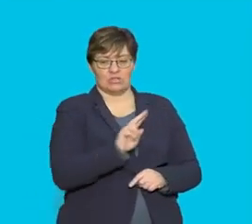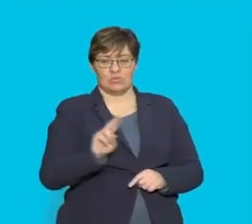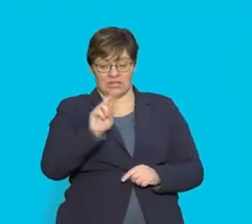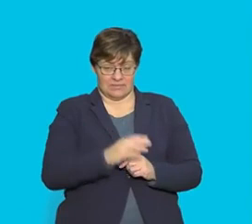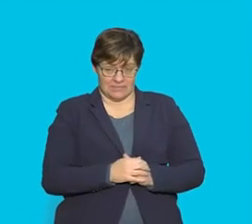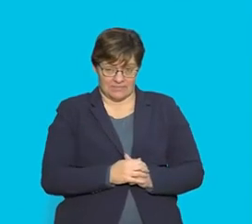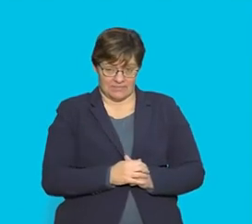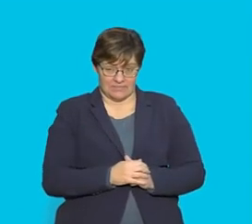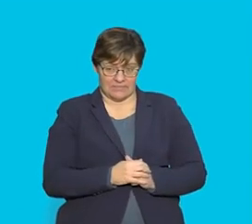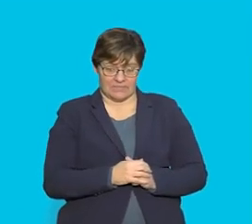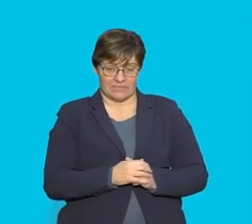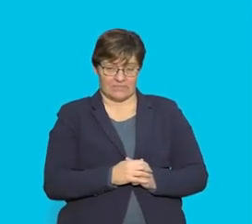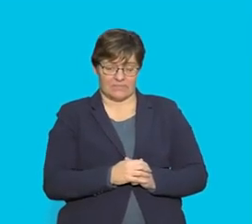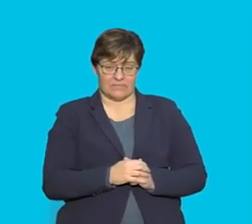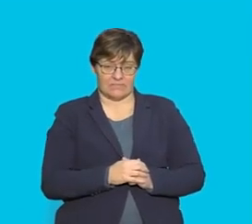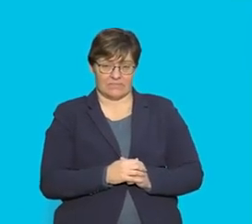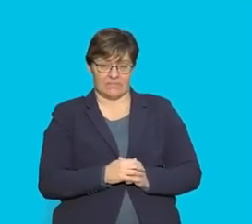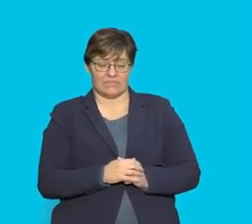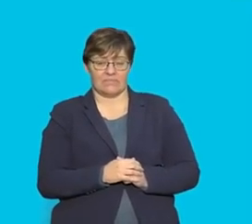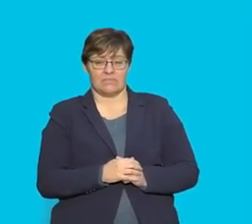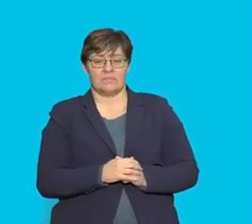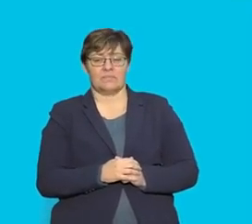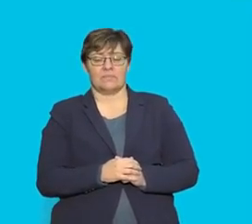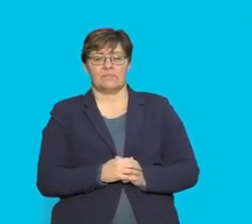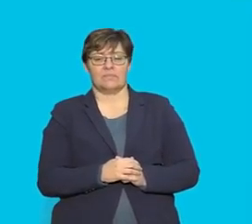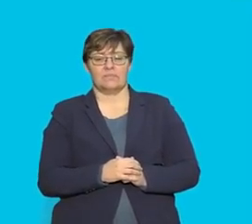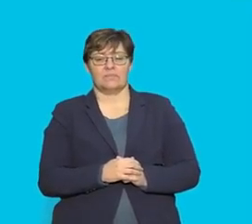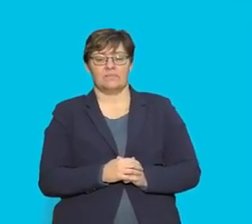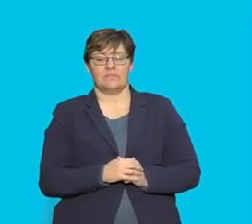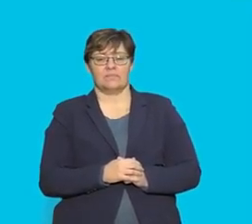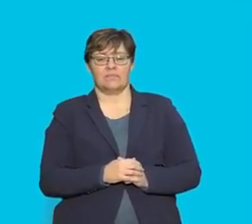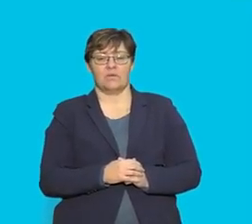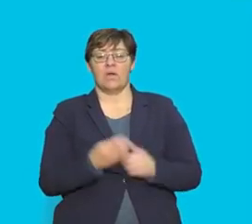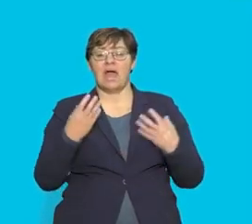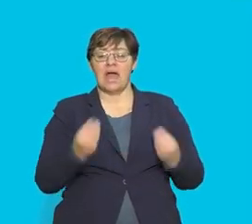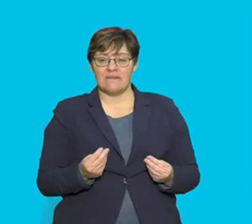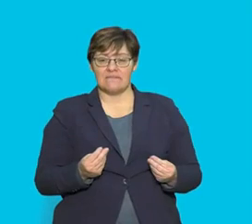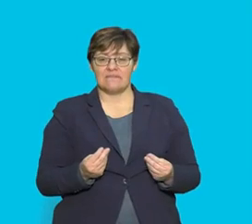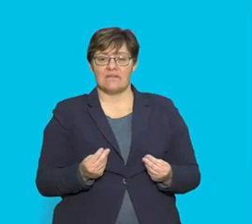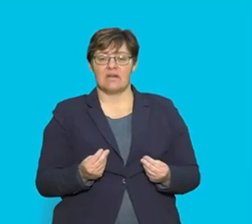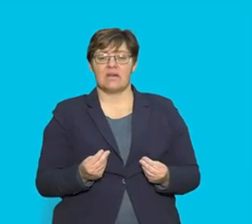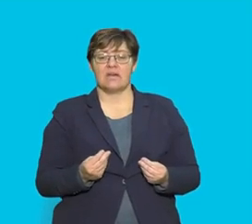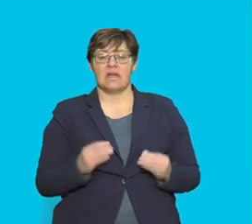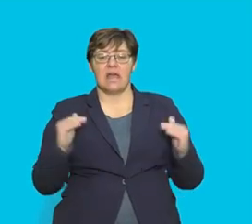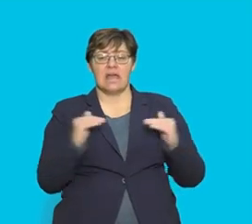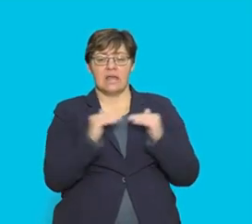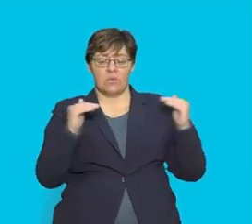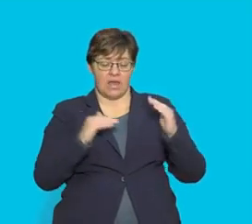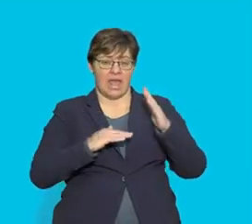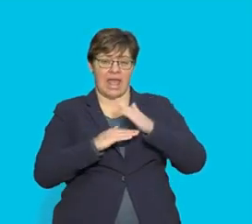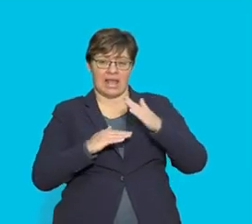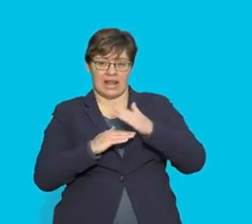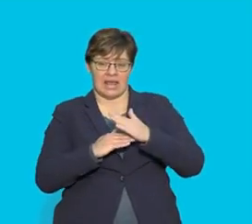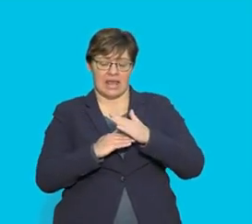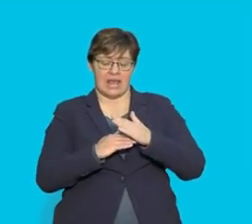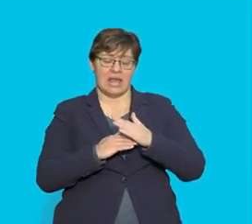CA squared, or AC squared. Now, we have what you call equiangular.